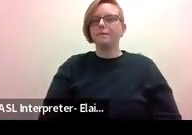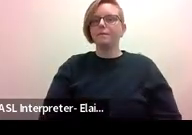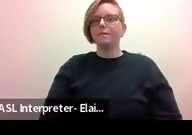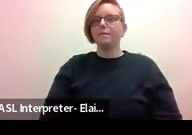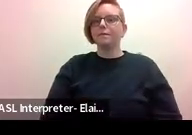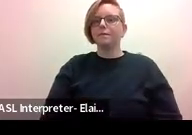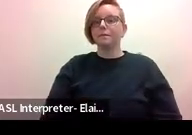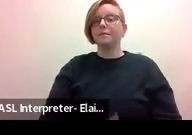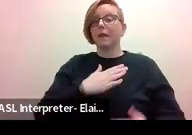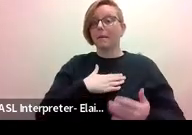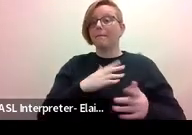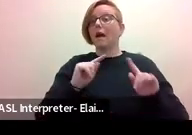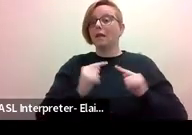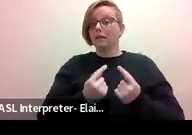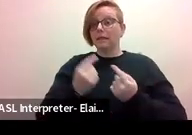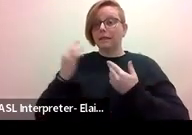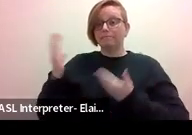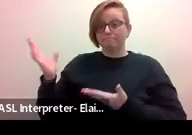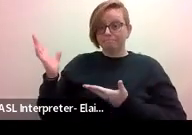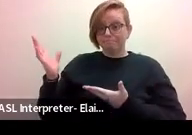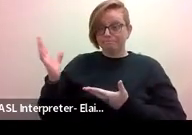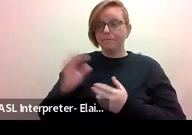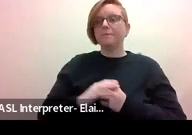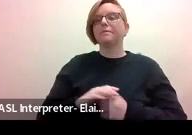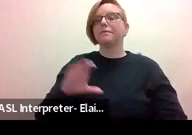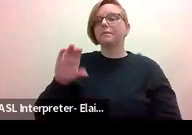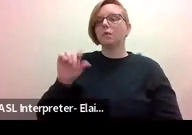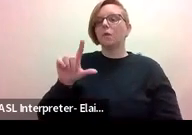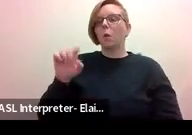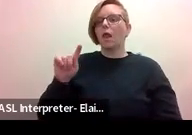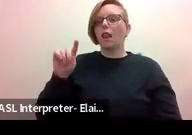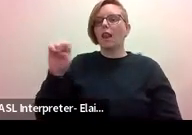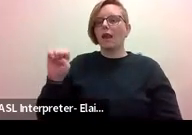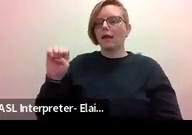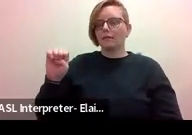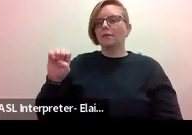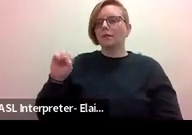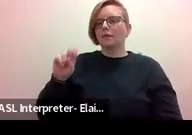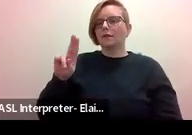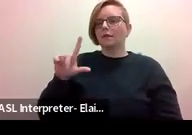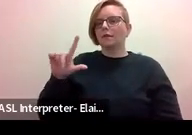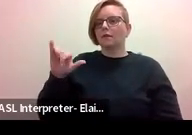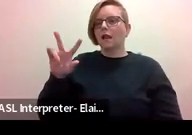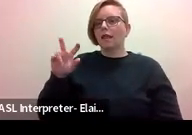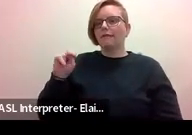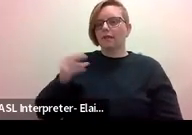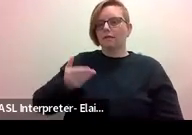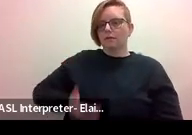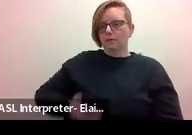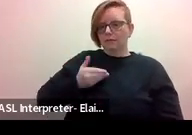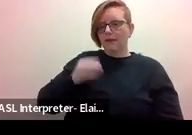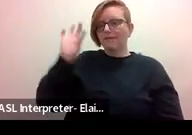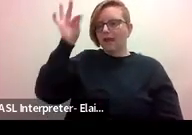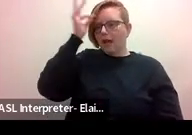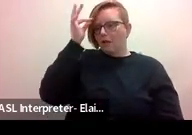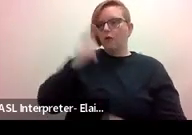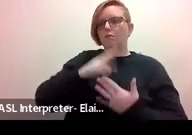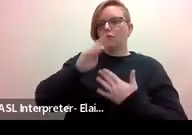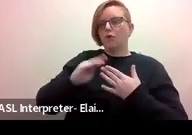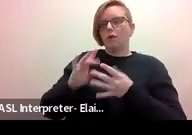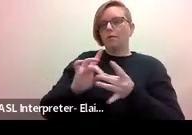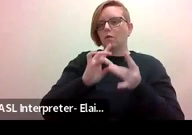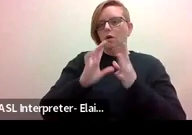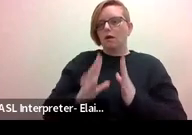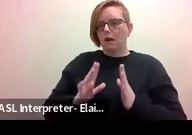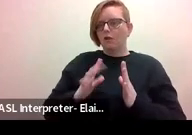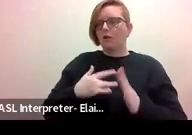So this is my team. My name is Colette Sullivan. I am the Federal Programs Coordinator, and I am so lucky to be surrounded